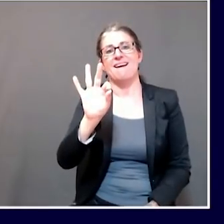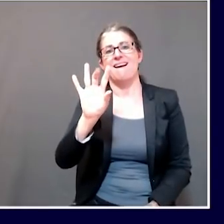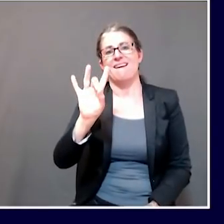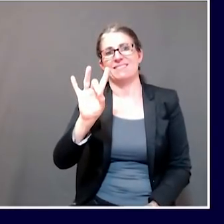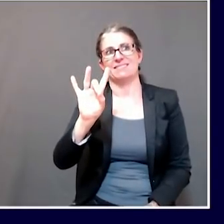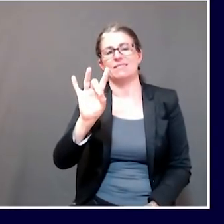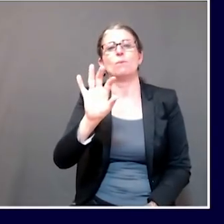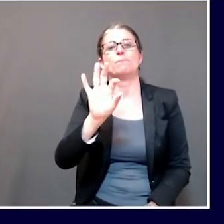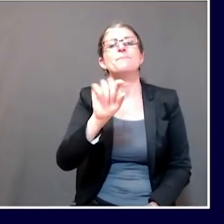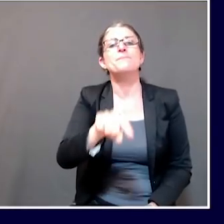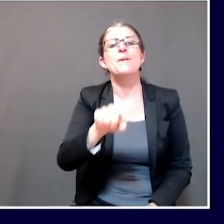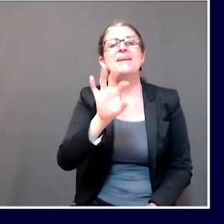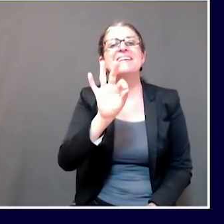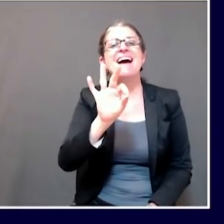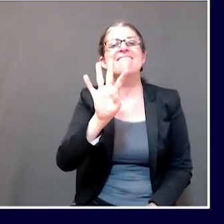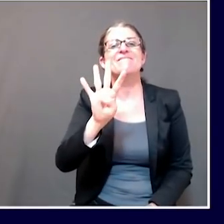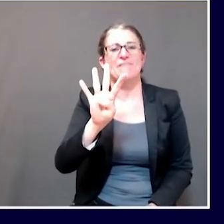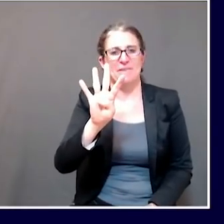now stands at